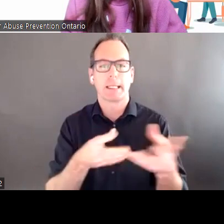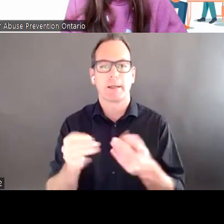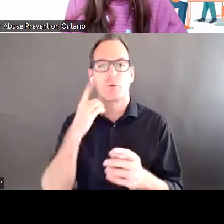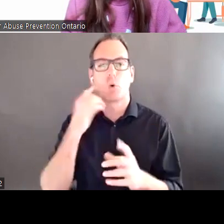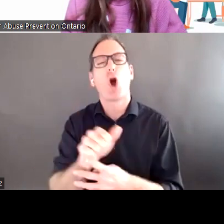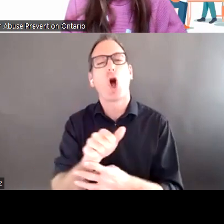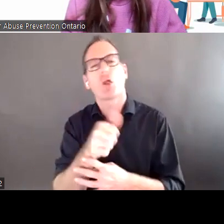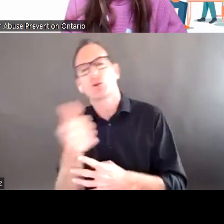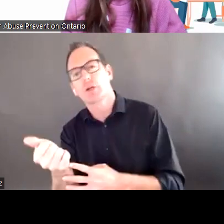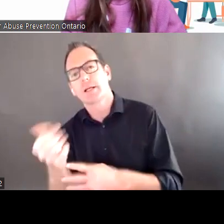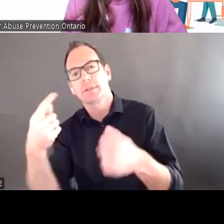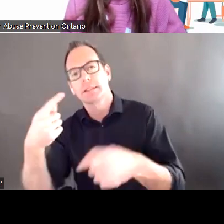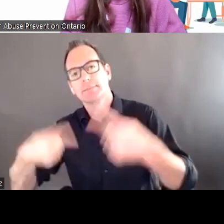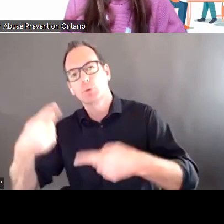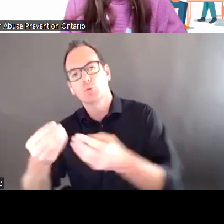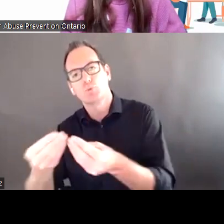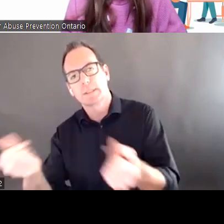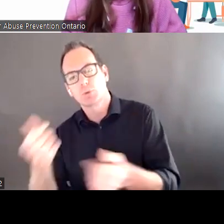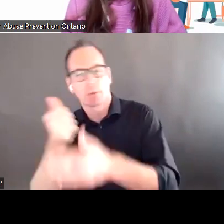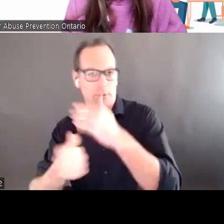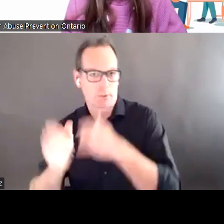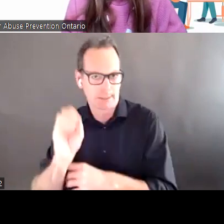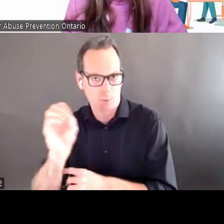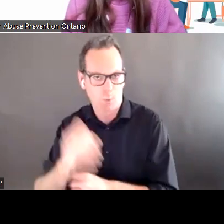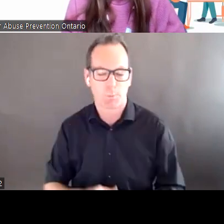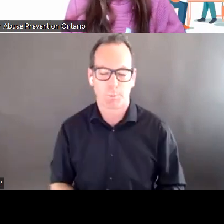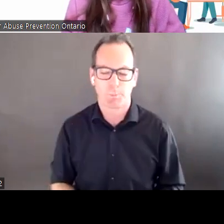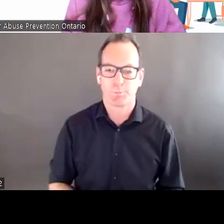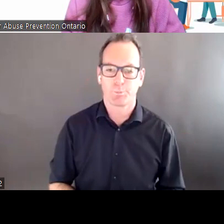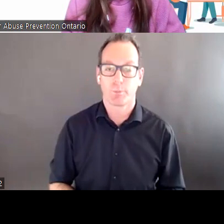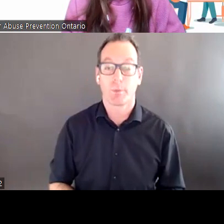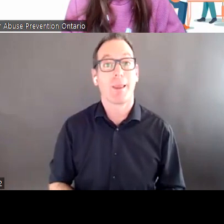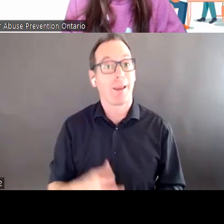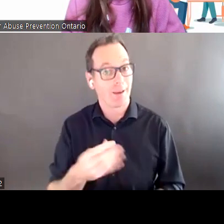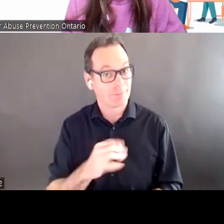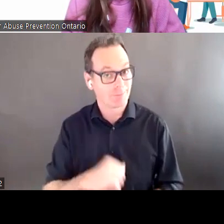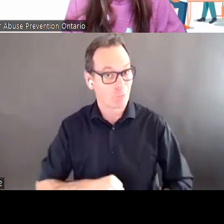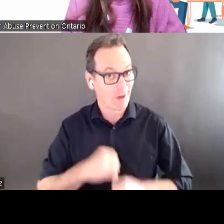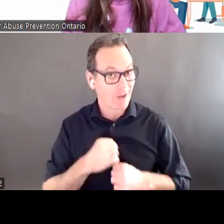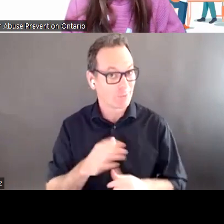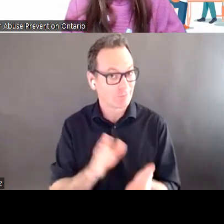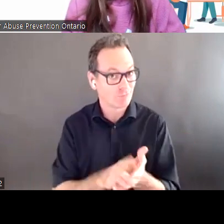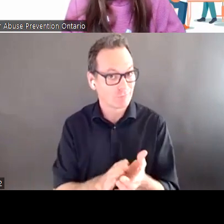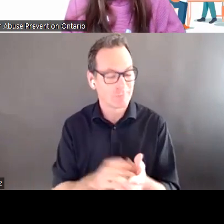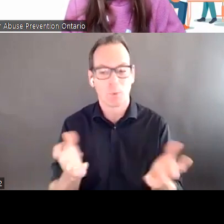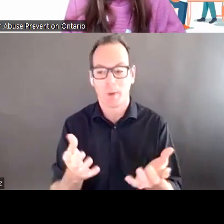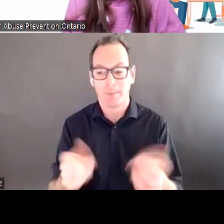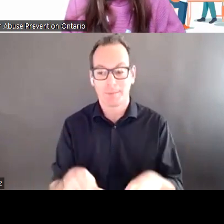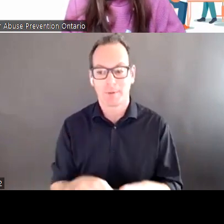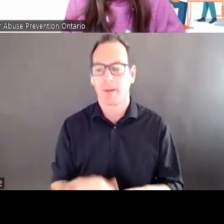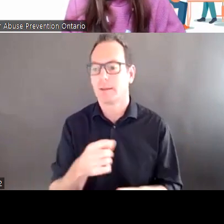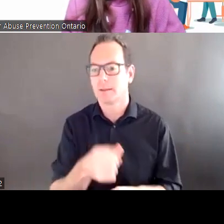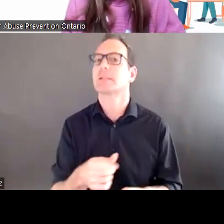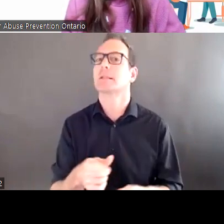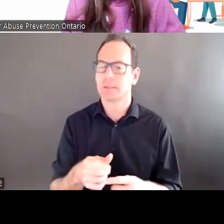of Ontario. And proudly, in 2022, last year, she received the Canadian